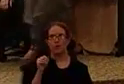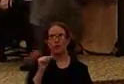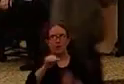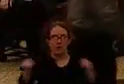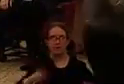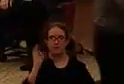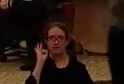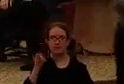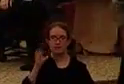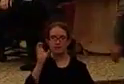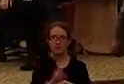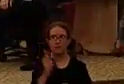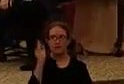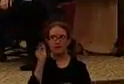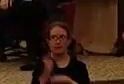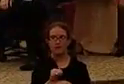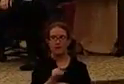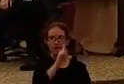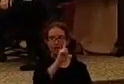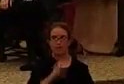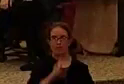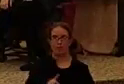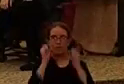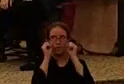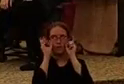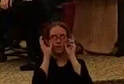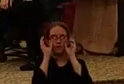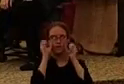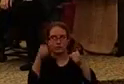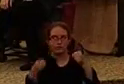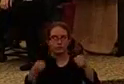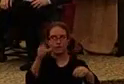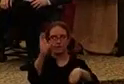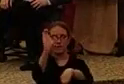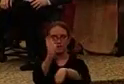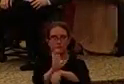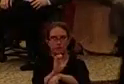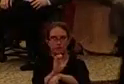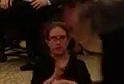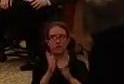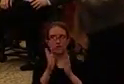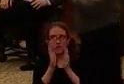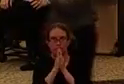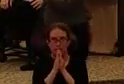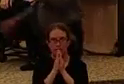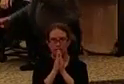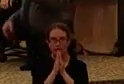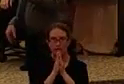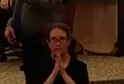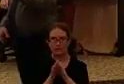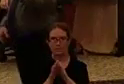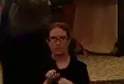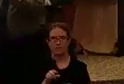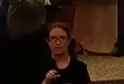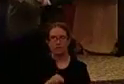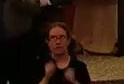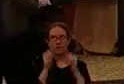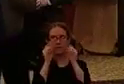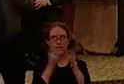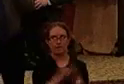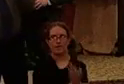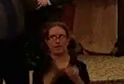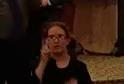church. And one night the Lord had woke him up, and he had drove to the church and prayed for a while. And early in the